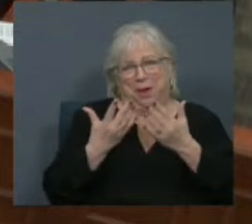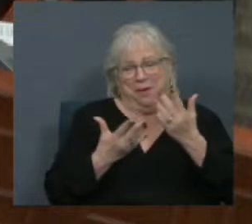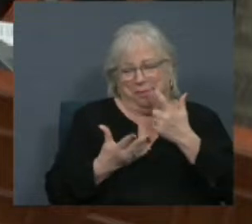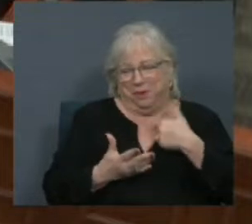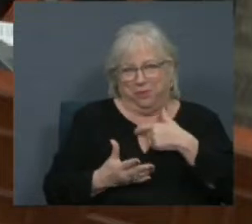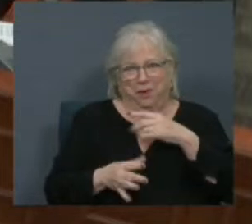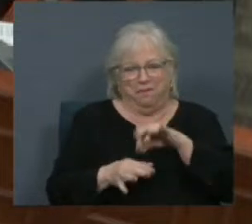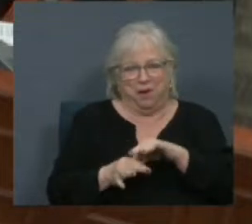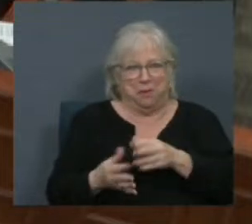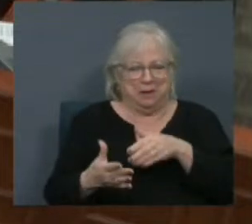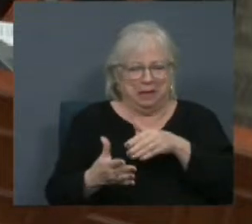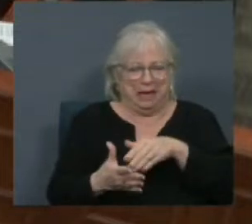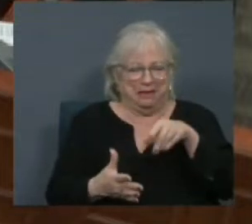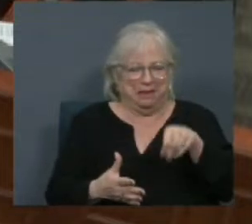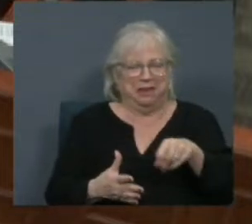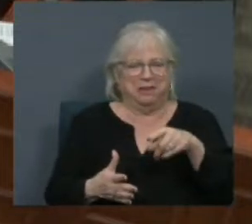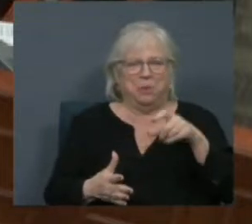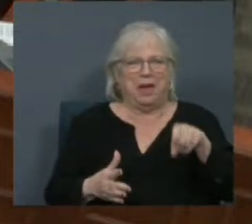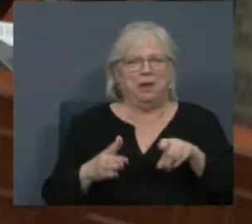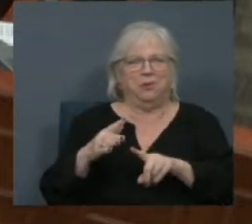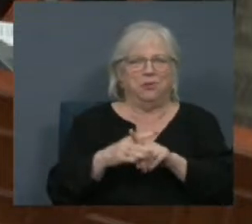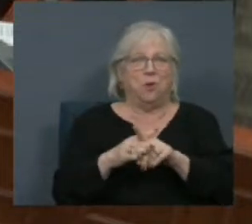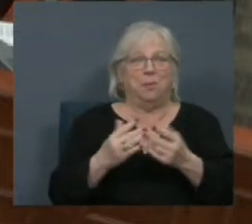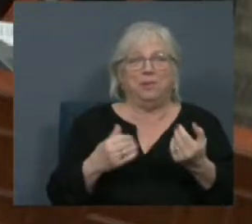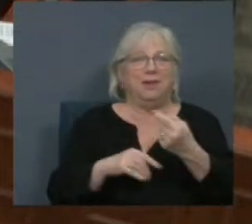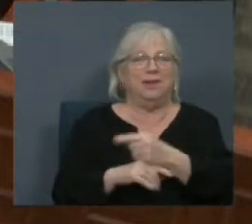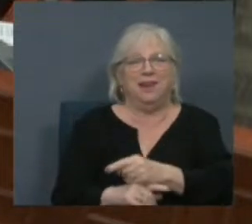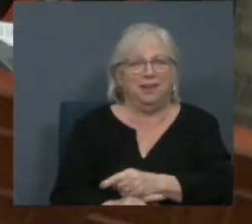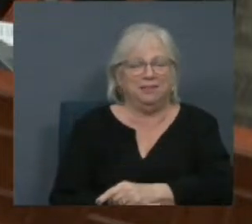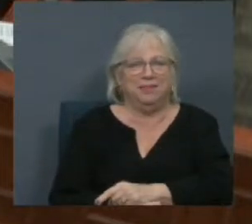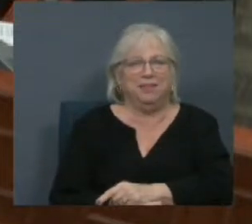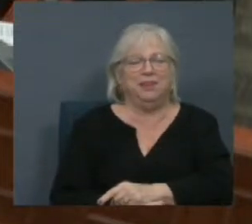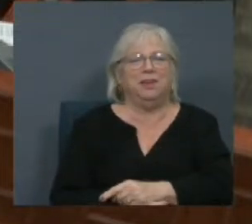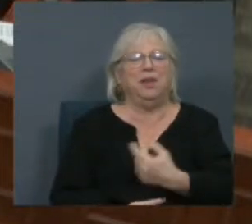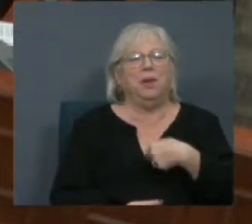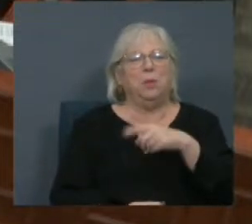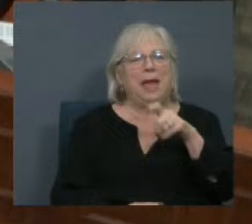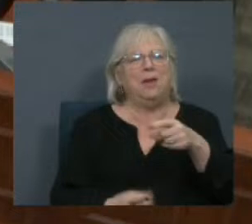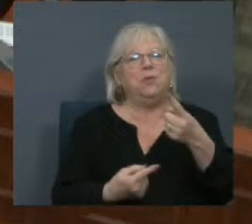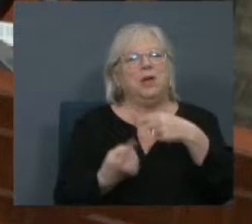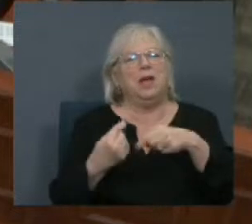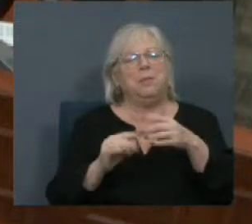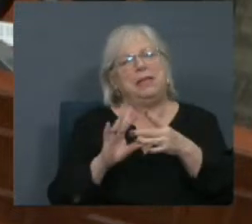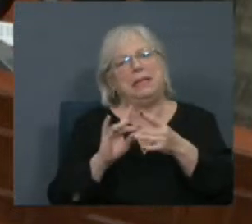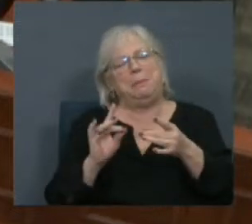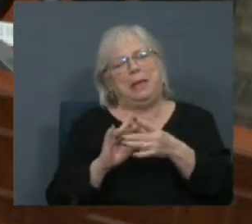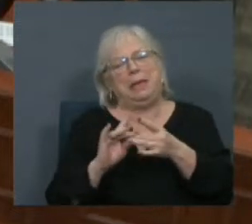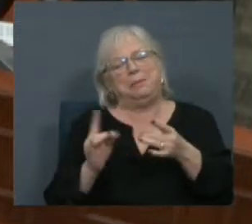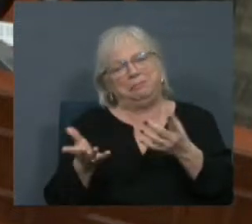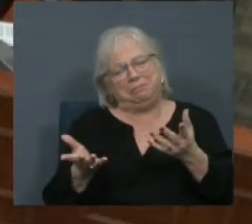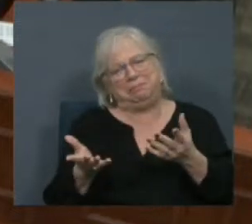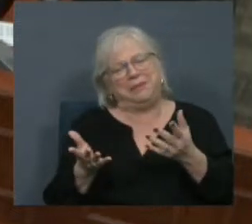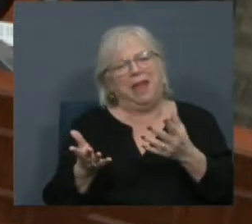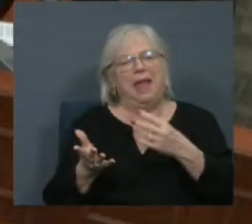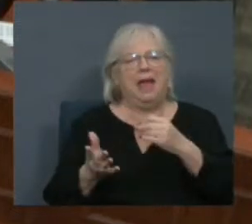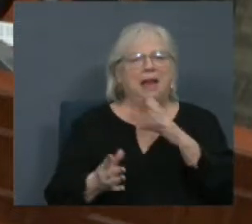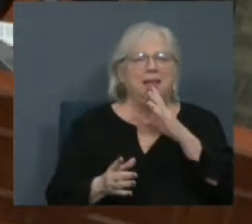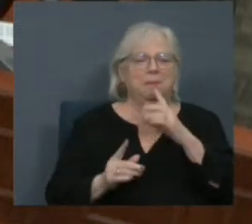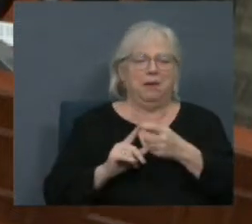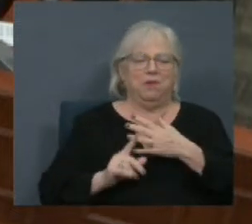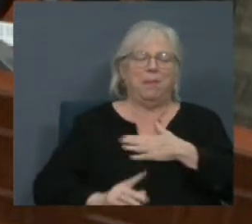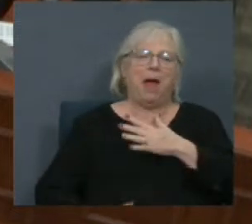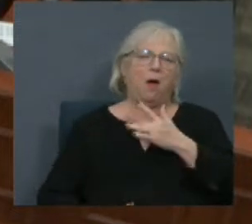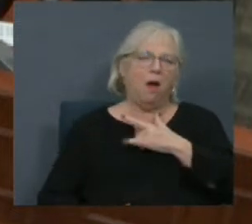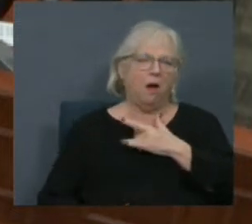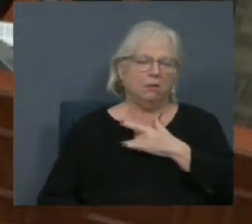against this, and we had to show up today. We had to come and speak on this, and I speak from my heart.